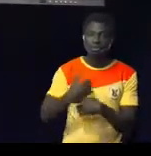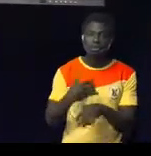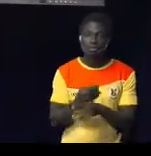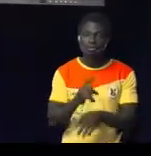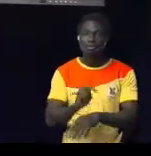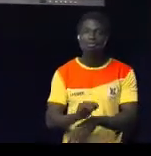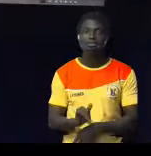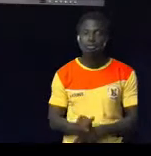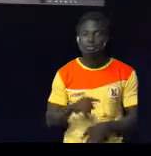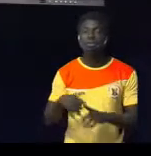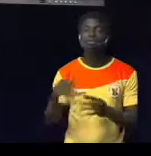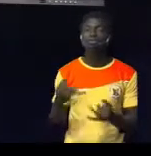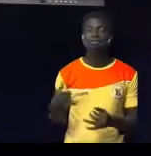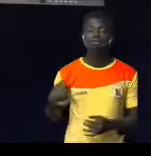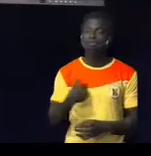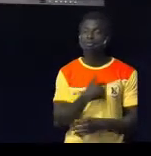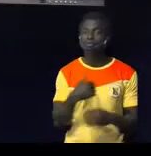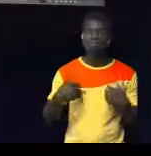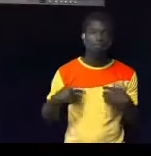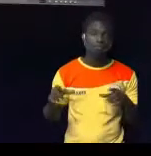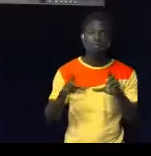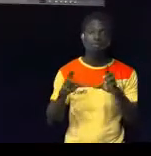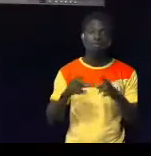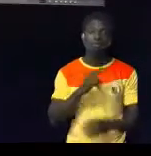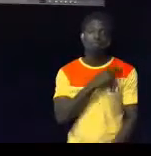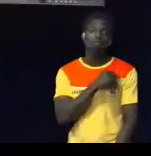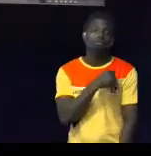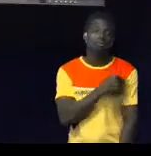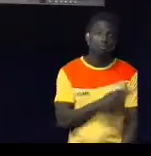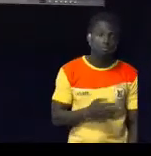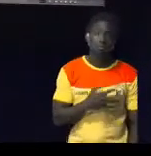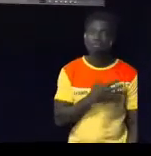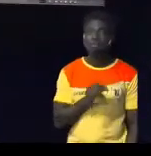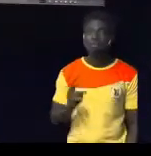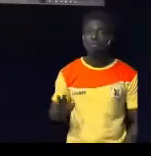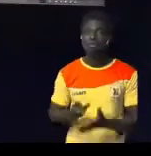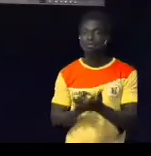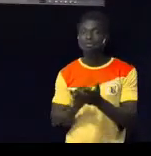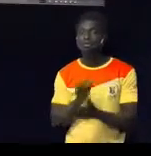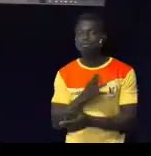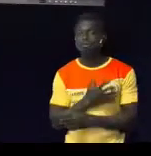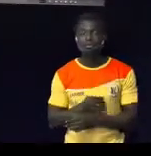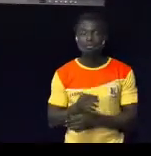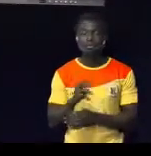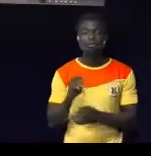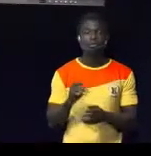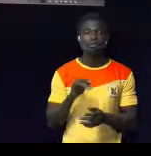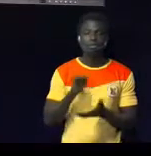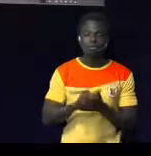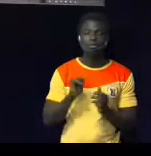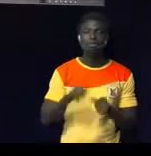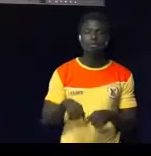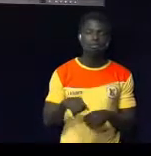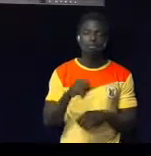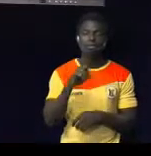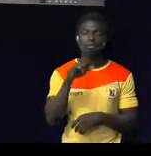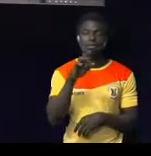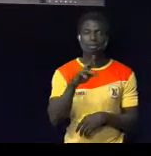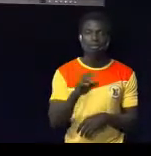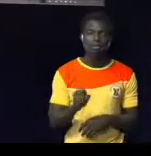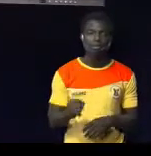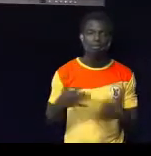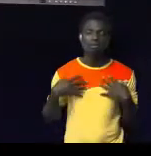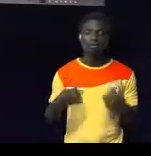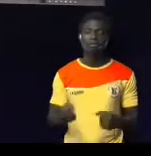made traditionally, but now we have standard hospitals, we have the use of drugs and medicines that can cure our illness.